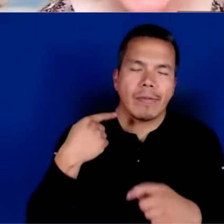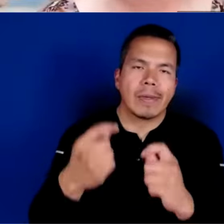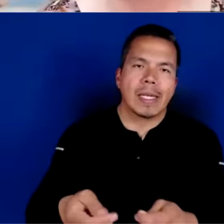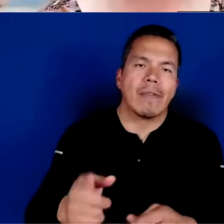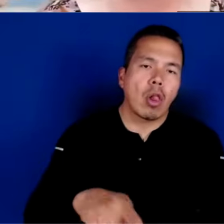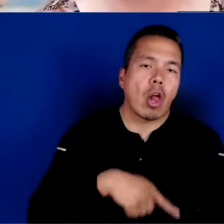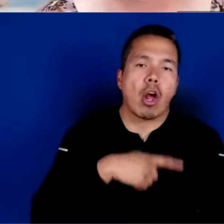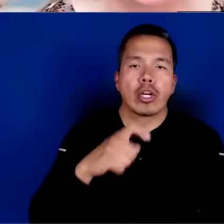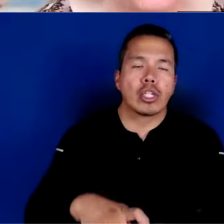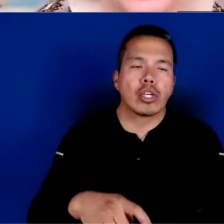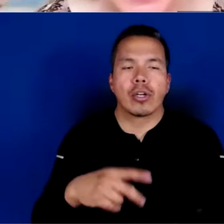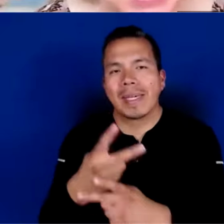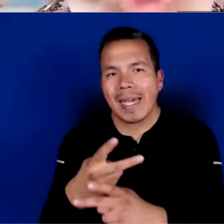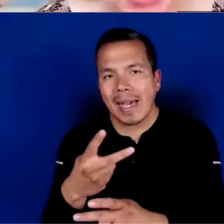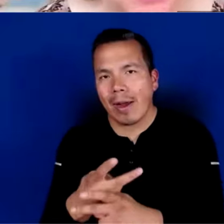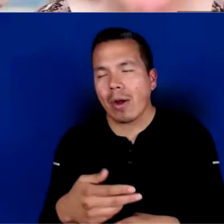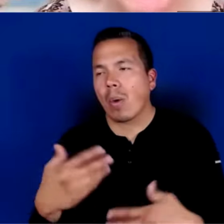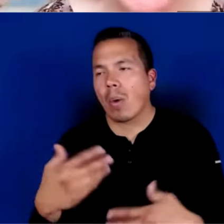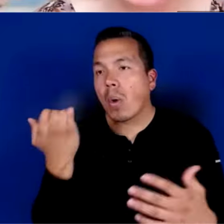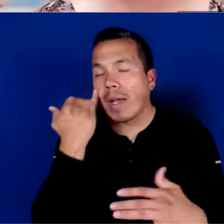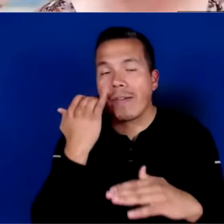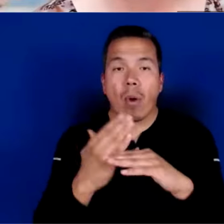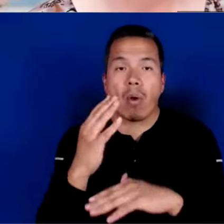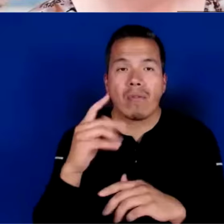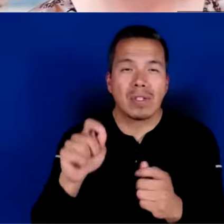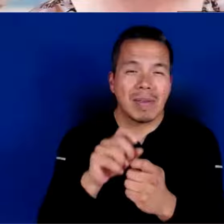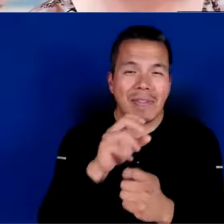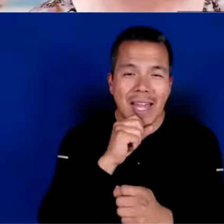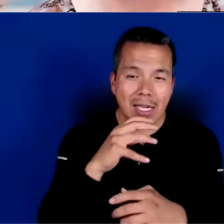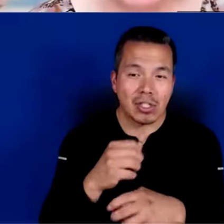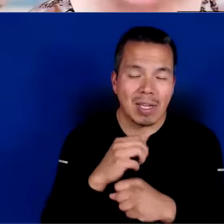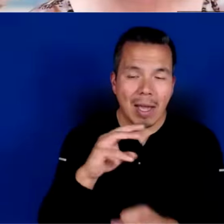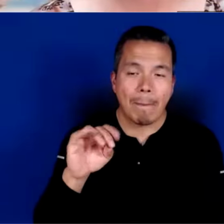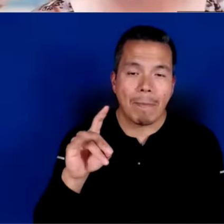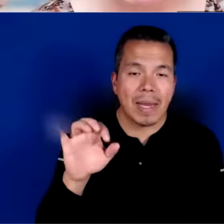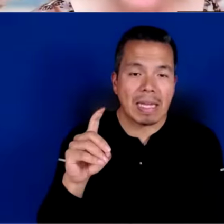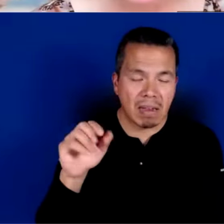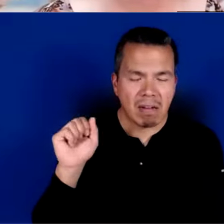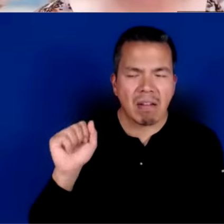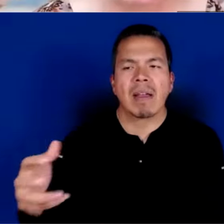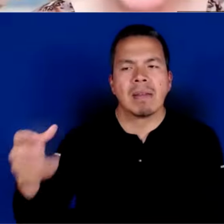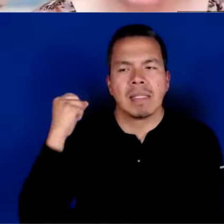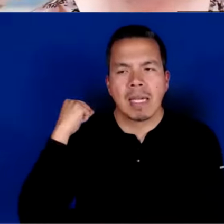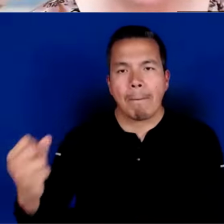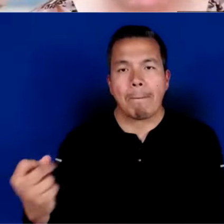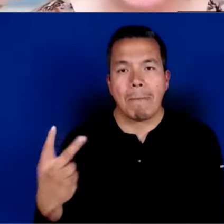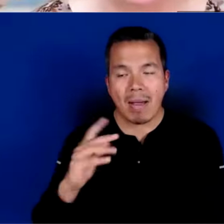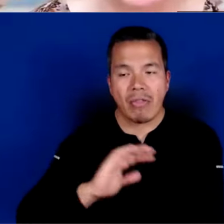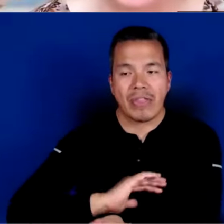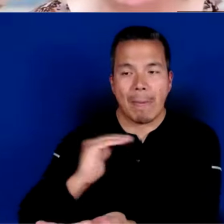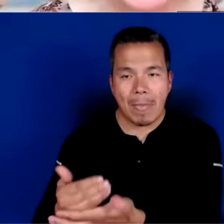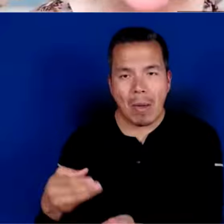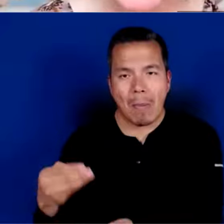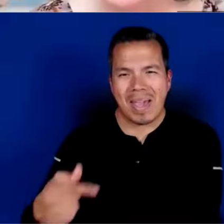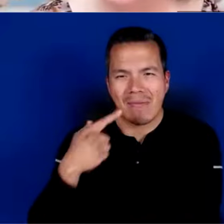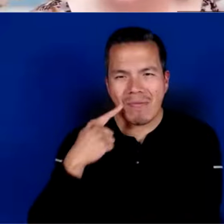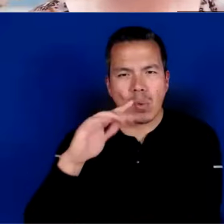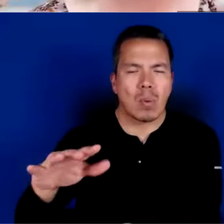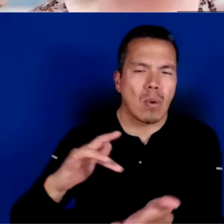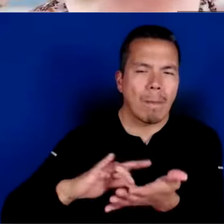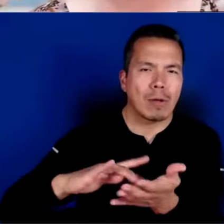care Medicaid or you're over a certain age when you get Medicaid, they can take back the amount that they paid for your medical